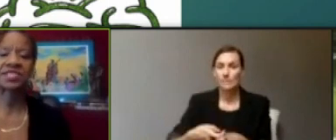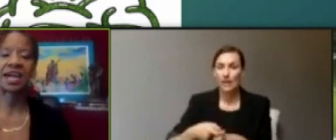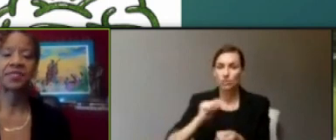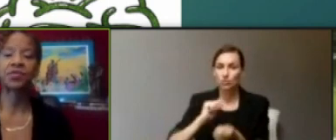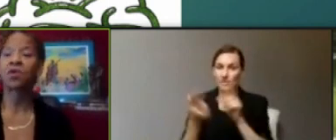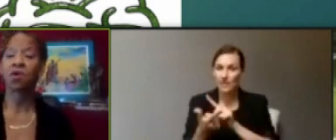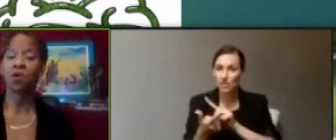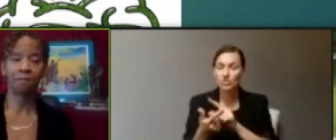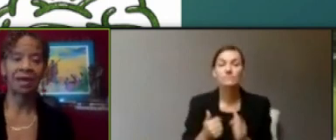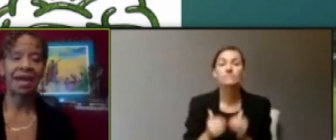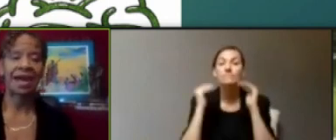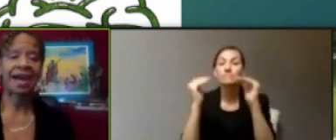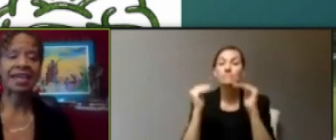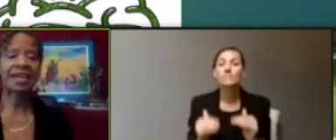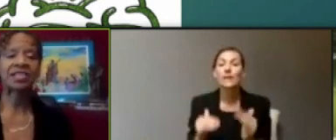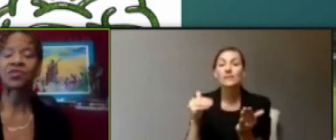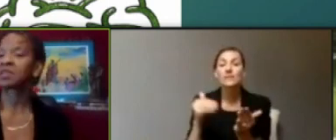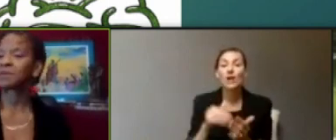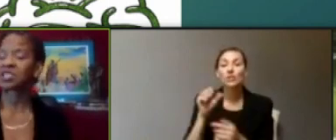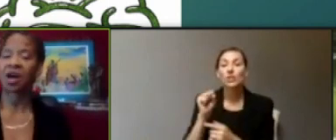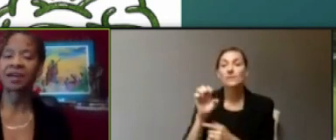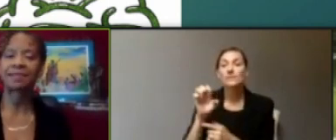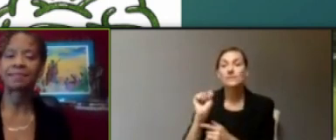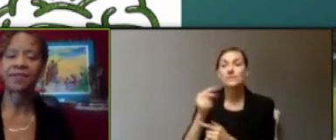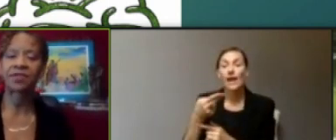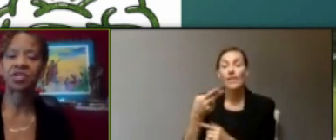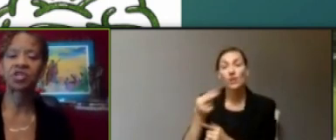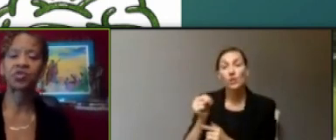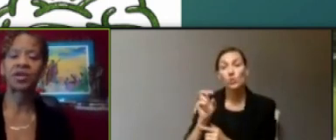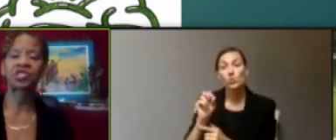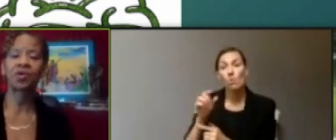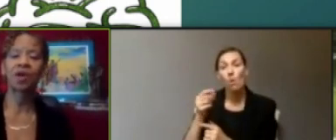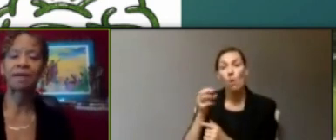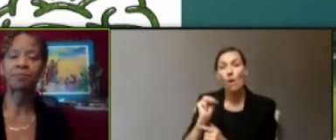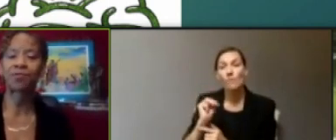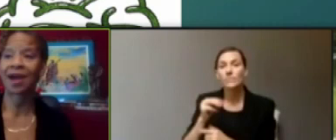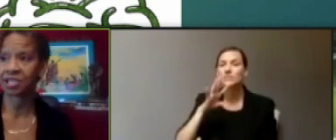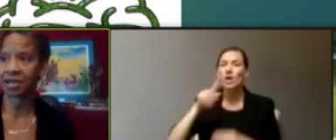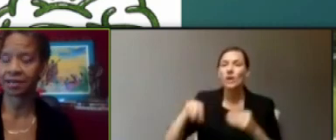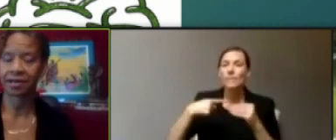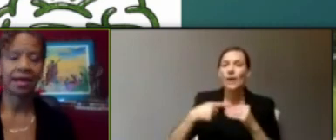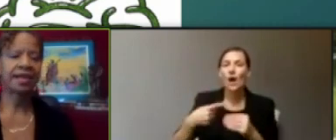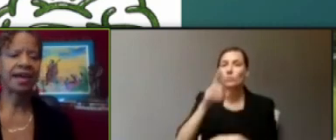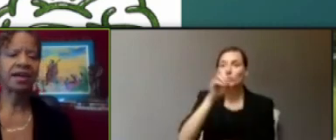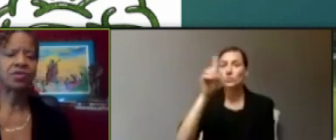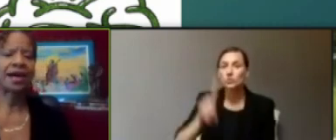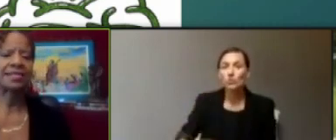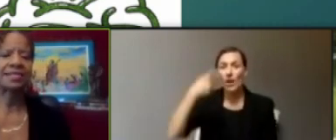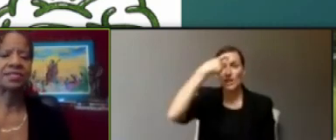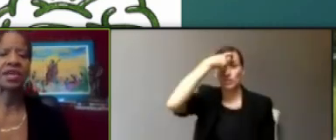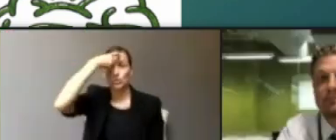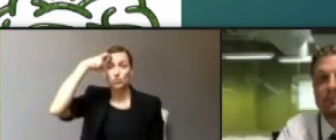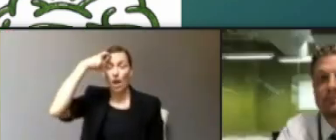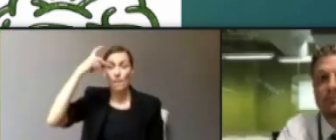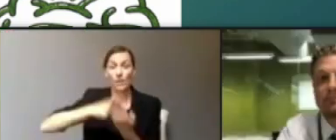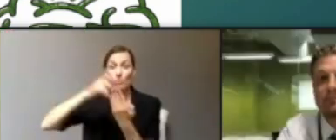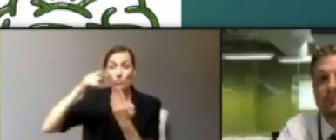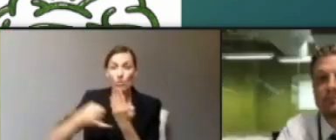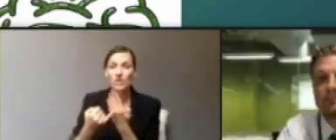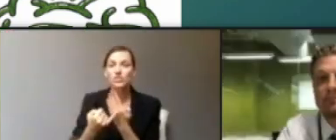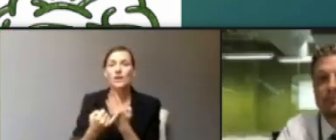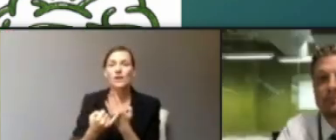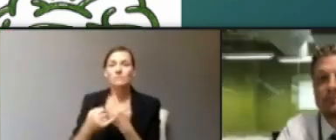Dr. Seth Norholm, and he is going to be talking about the Detroit Trauma Project, characterizing social